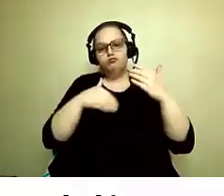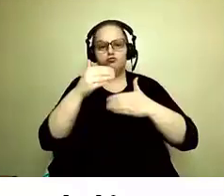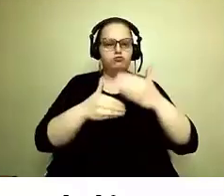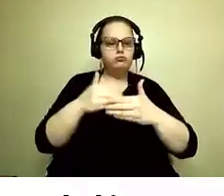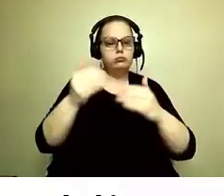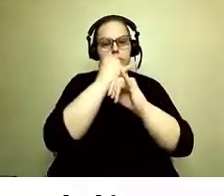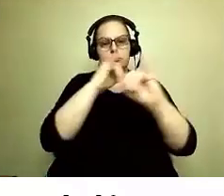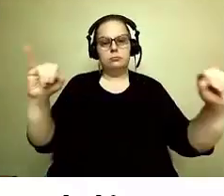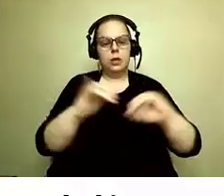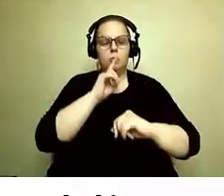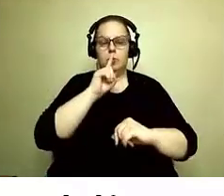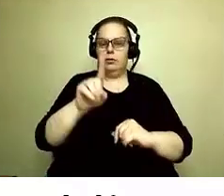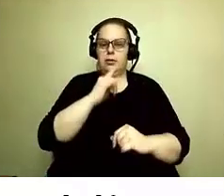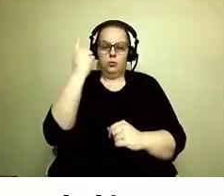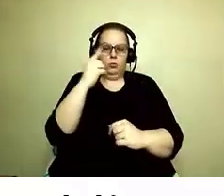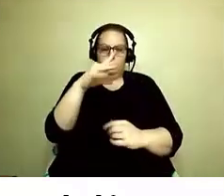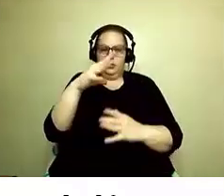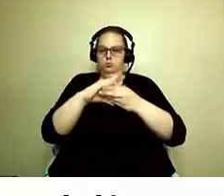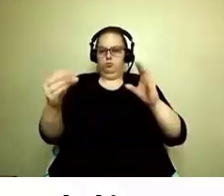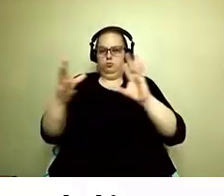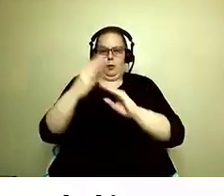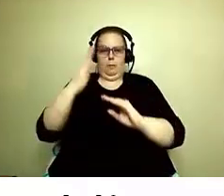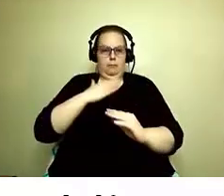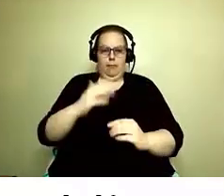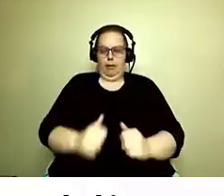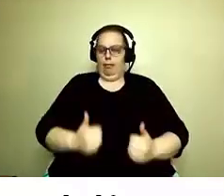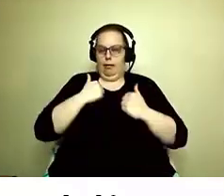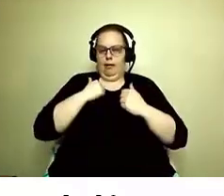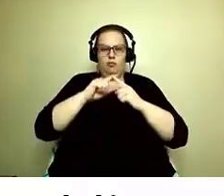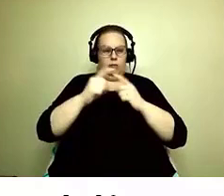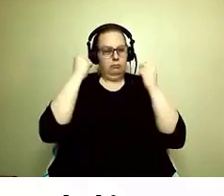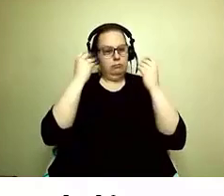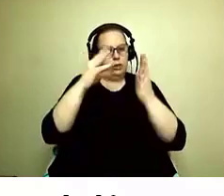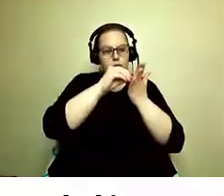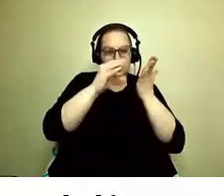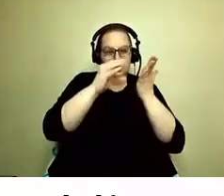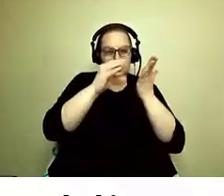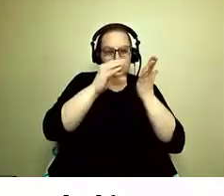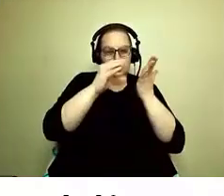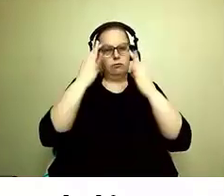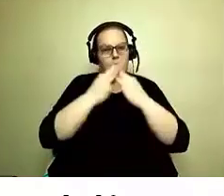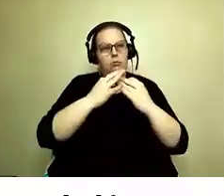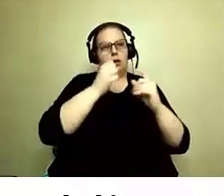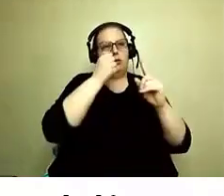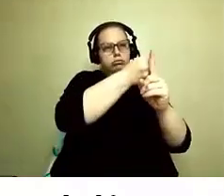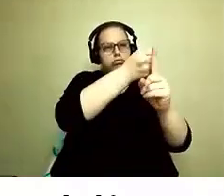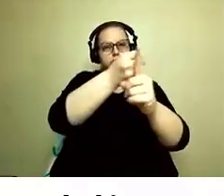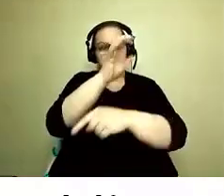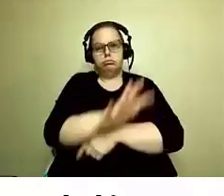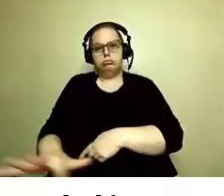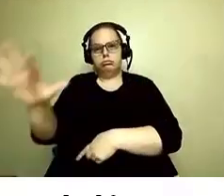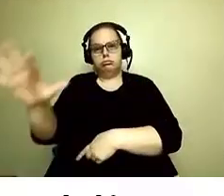it affected so many students and families across the United States.